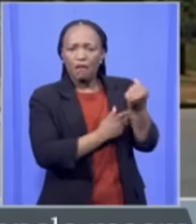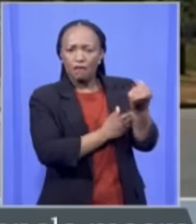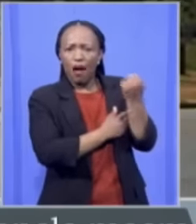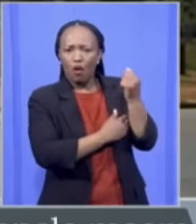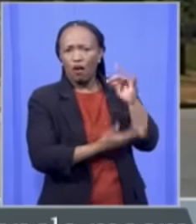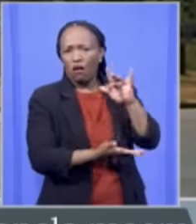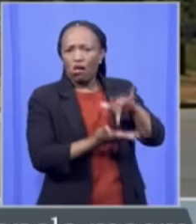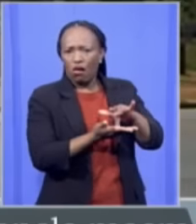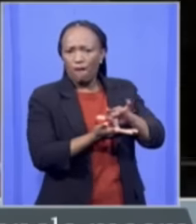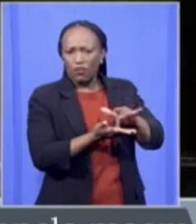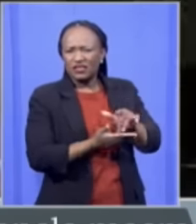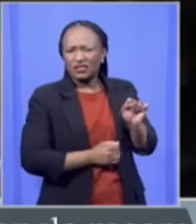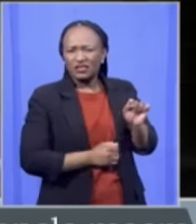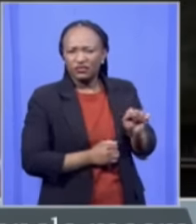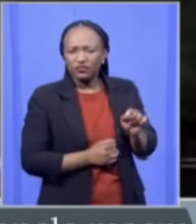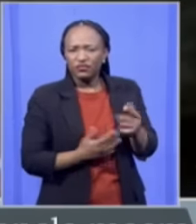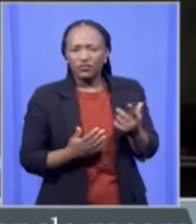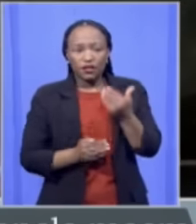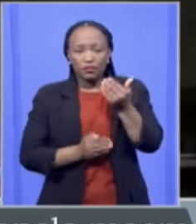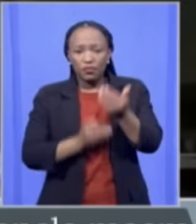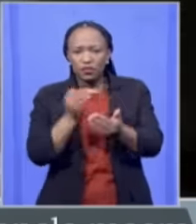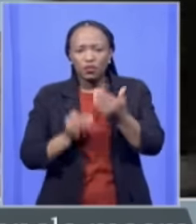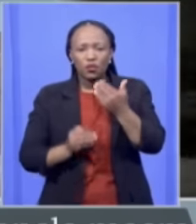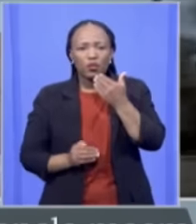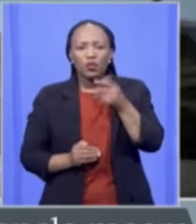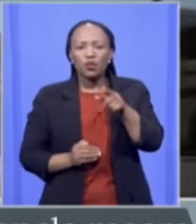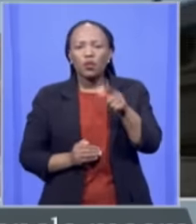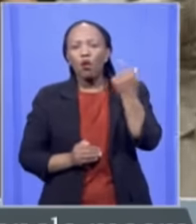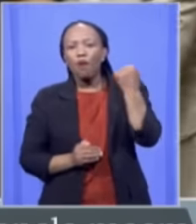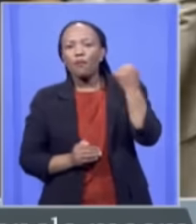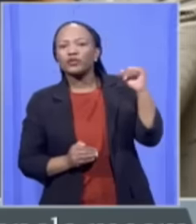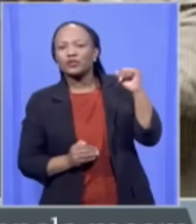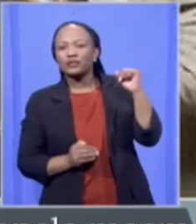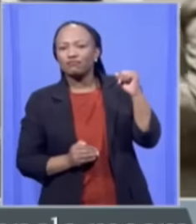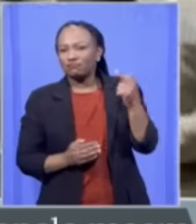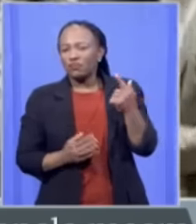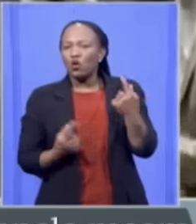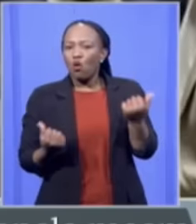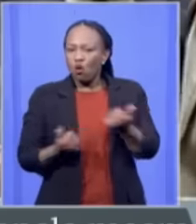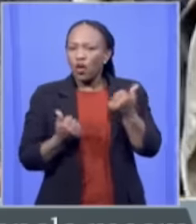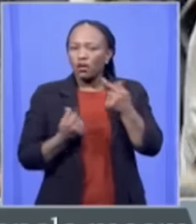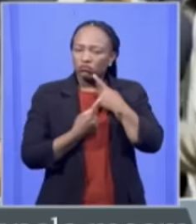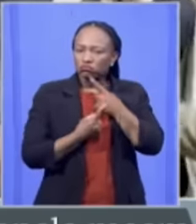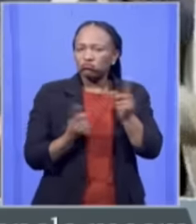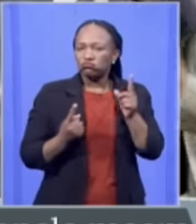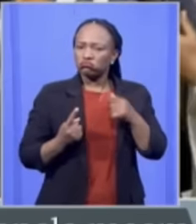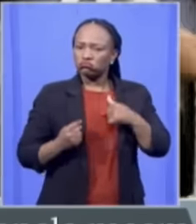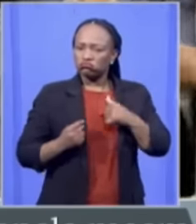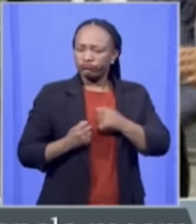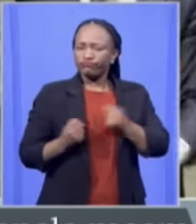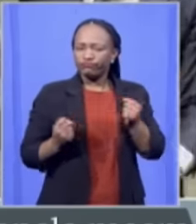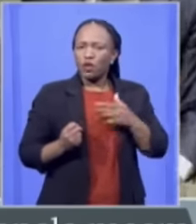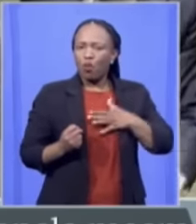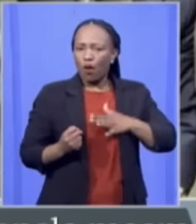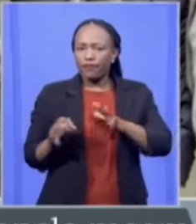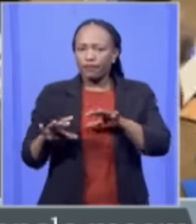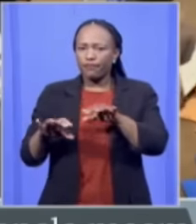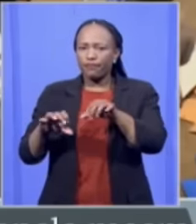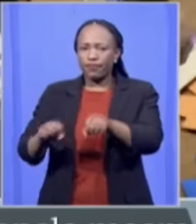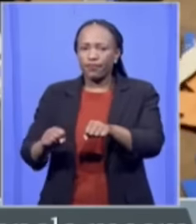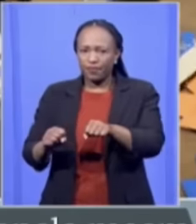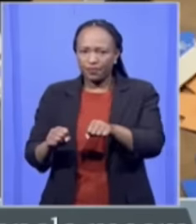through the processes, who dares opposes her and her interests, because she has already declared those interests. So what they are looking at is that she wants